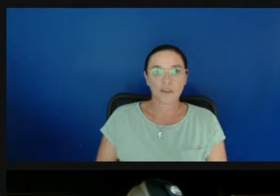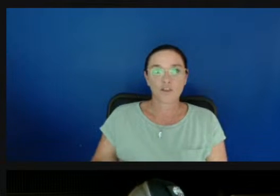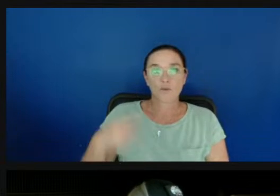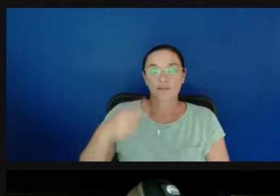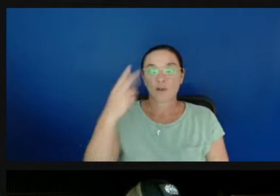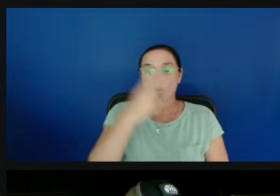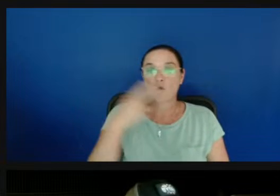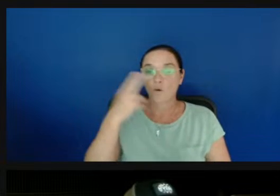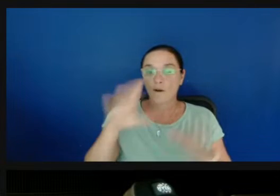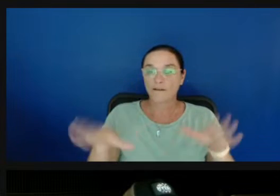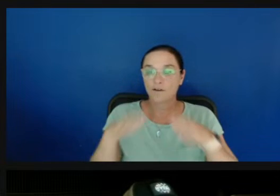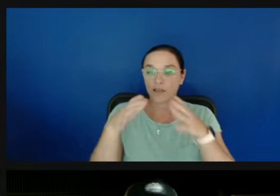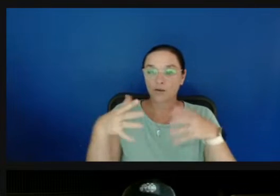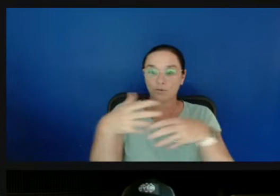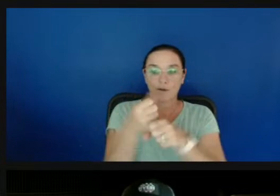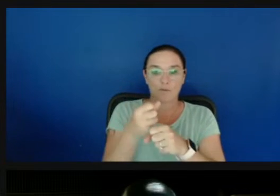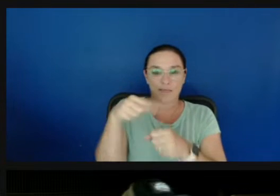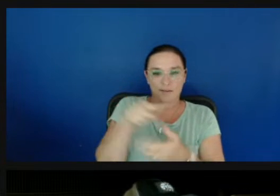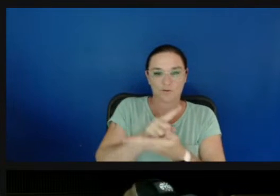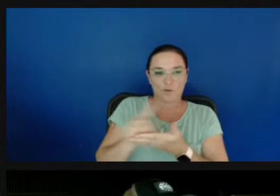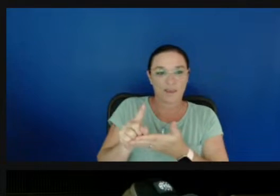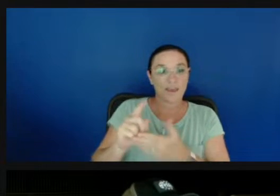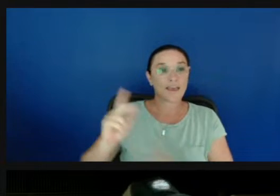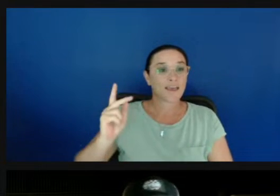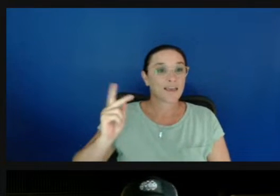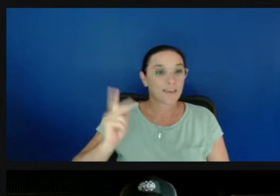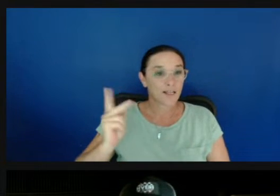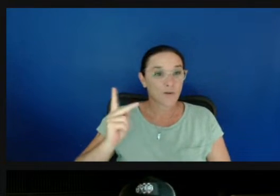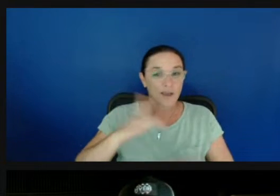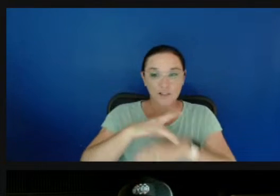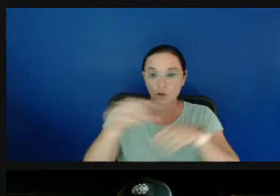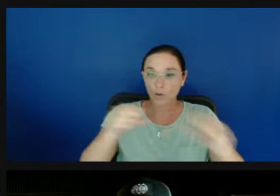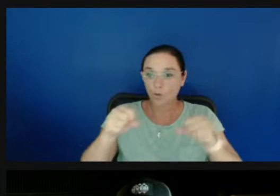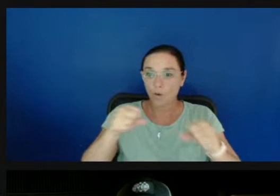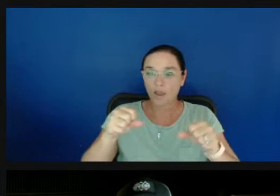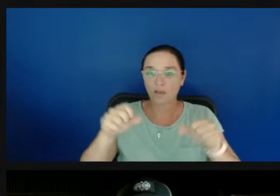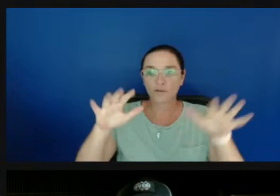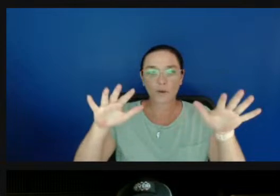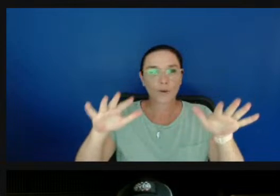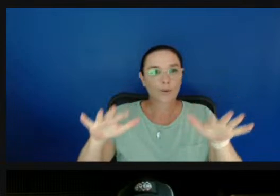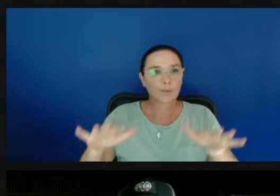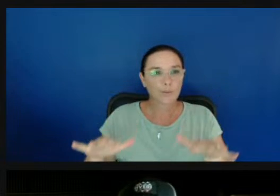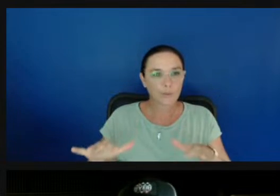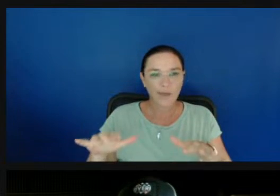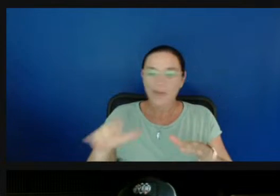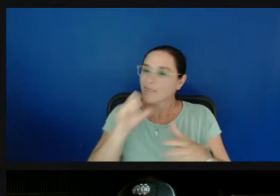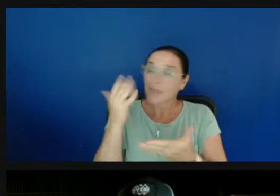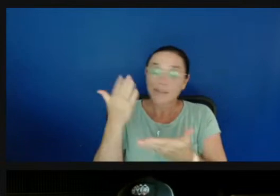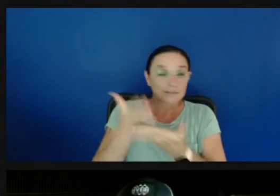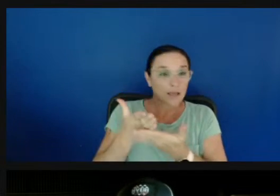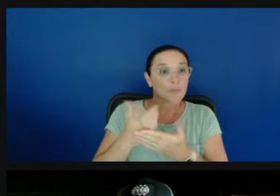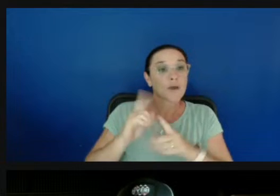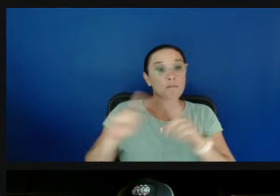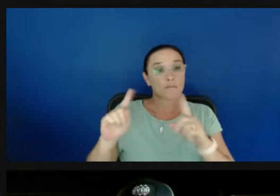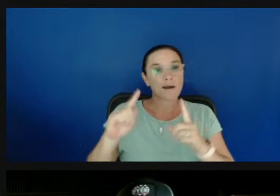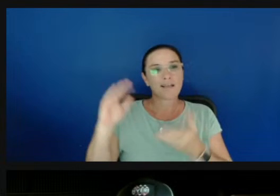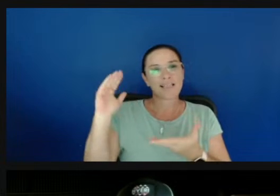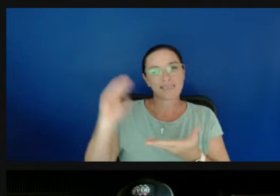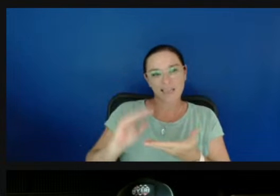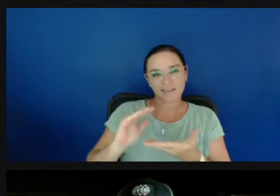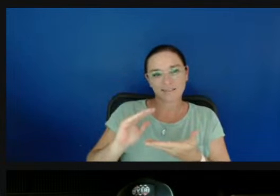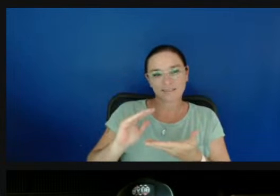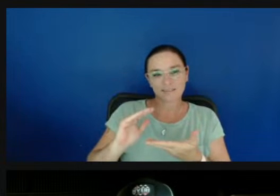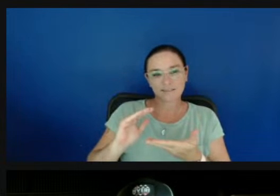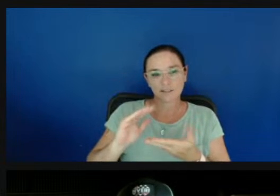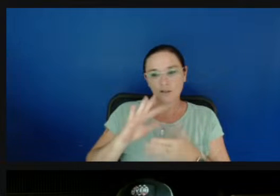week. Kilauea's earthquakes have slowed down. They have not stopped, but they are lower within this